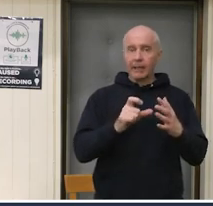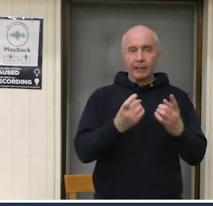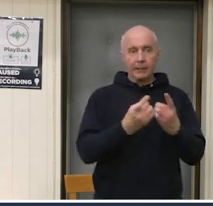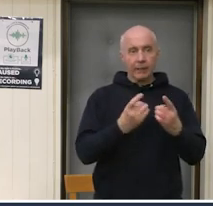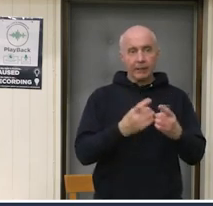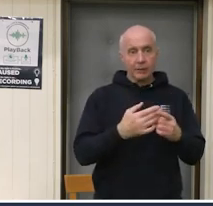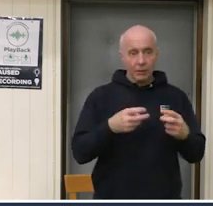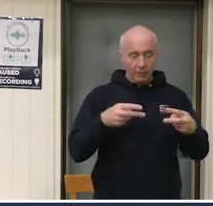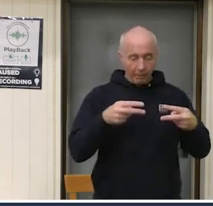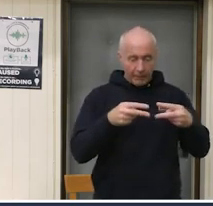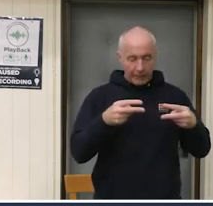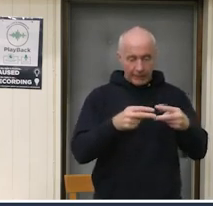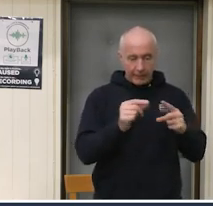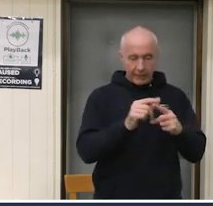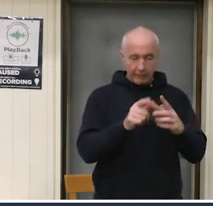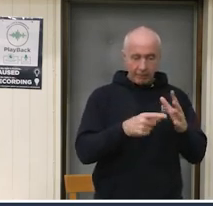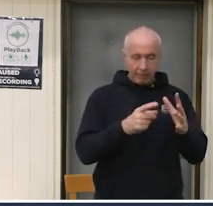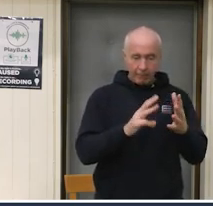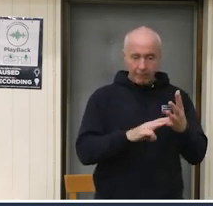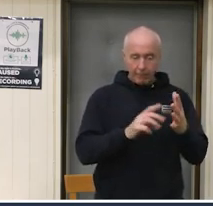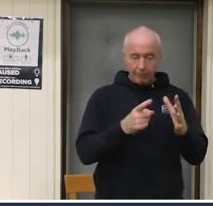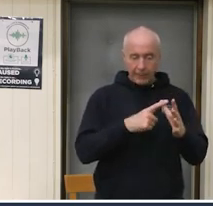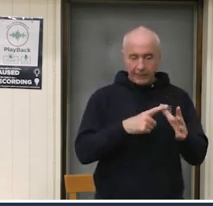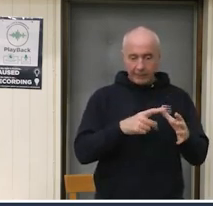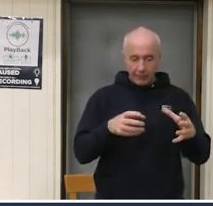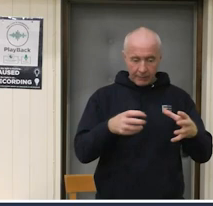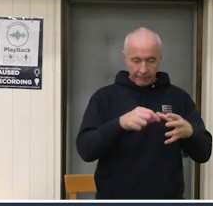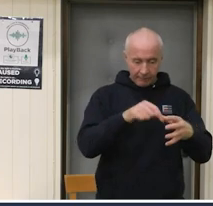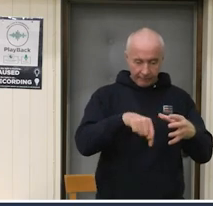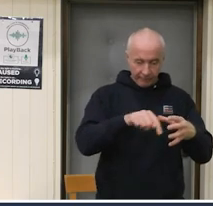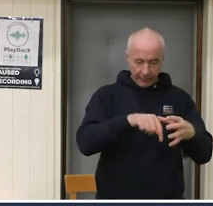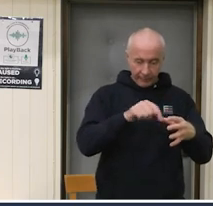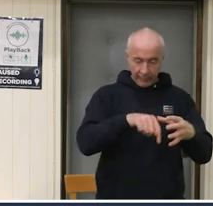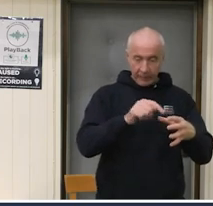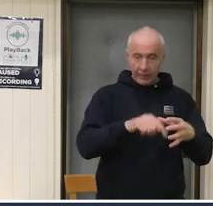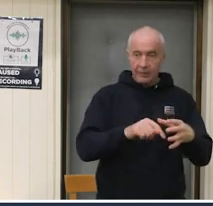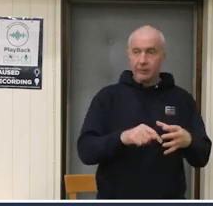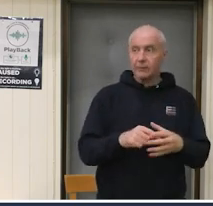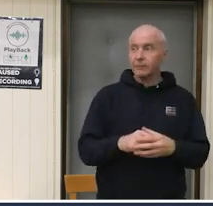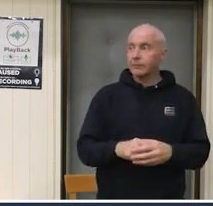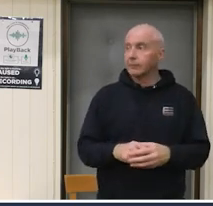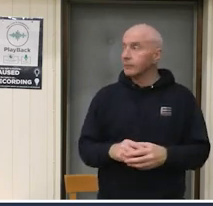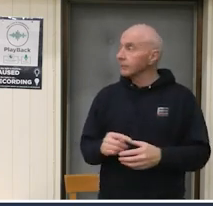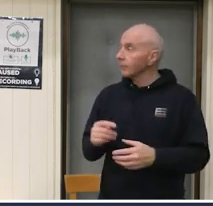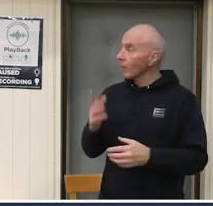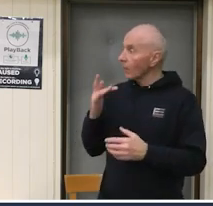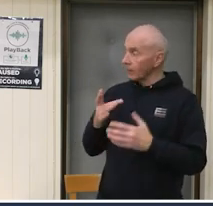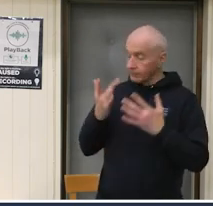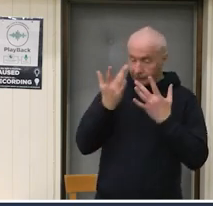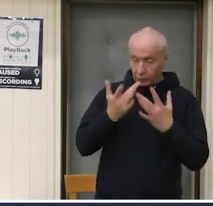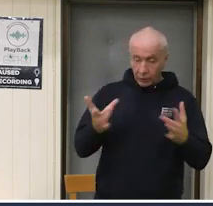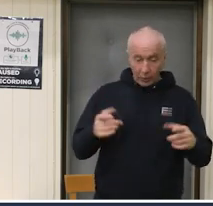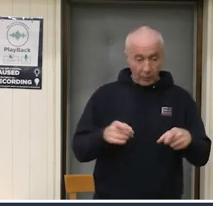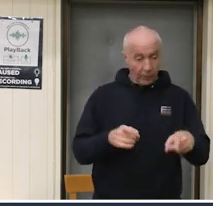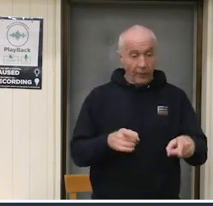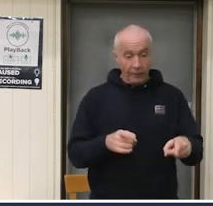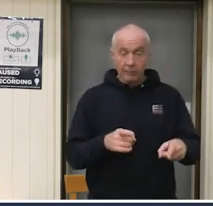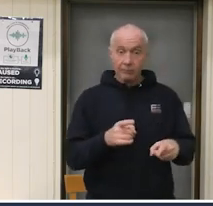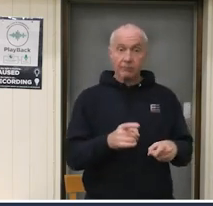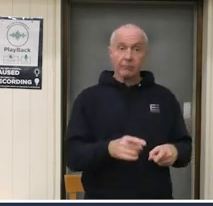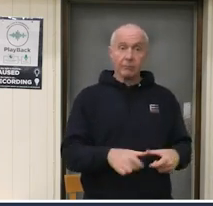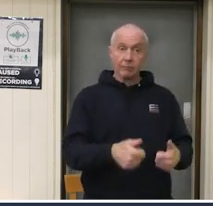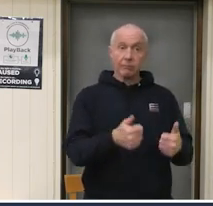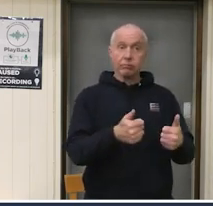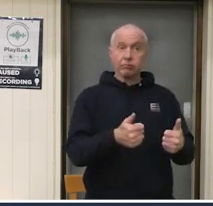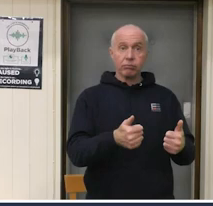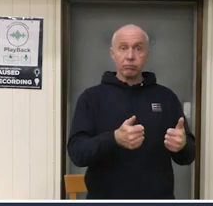that I was talking about. And up until recently, when the NIF had demonstrated, it was the most successful fusion